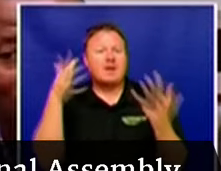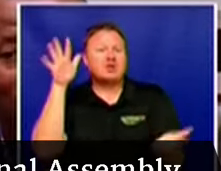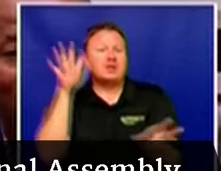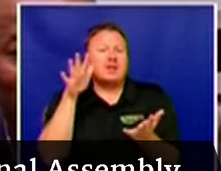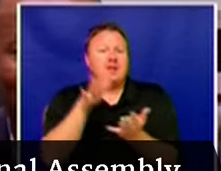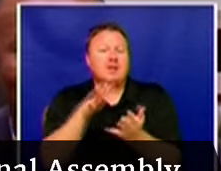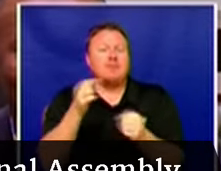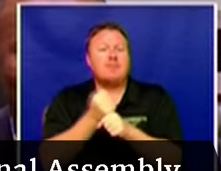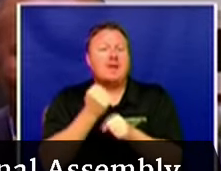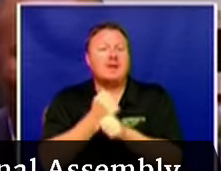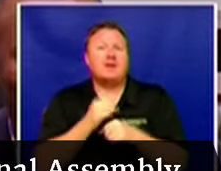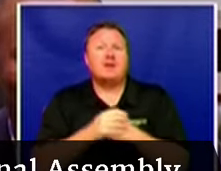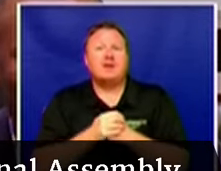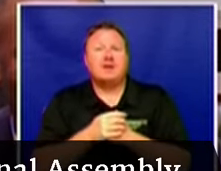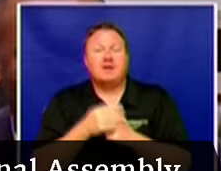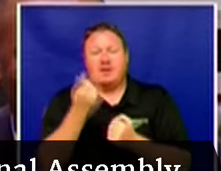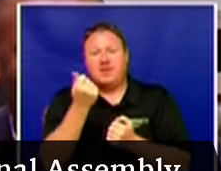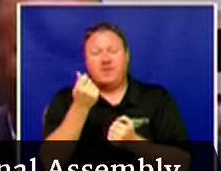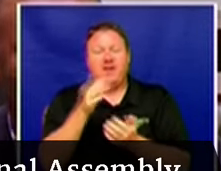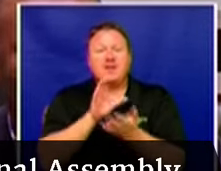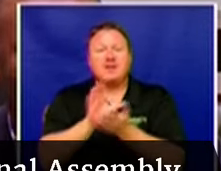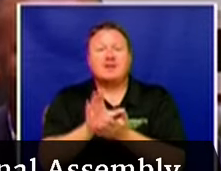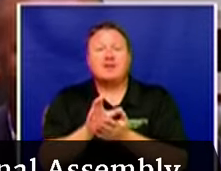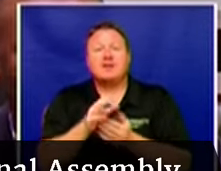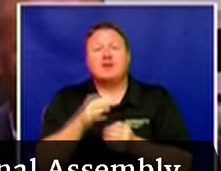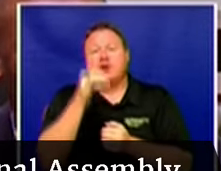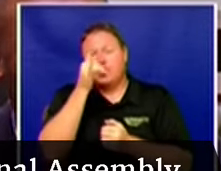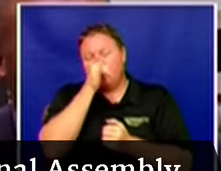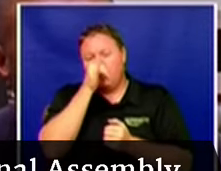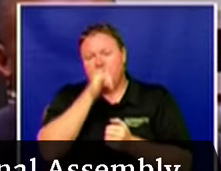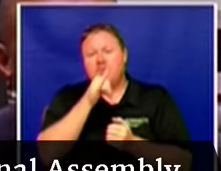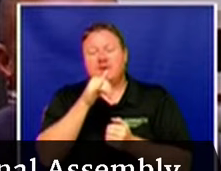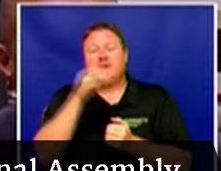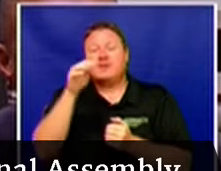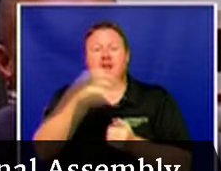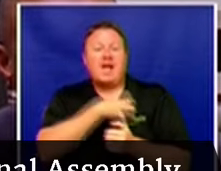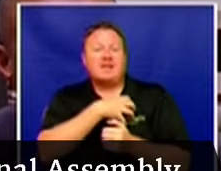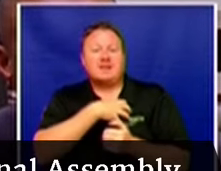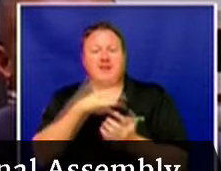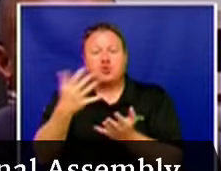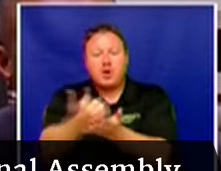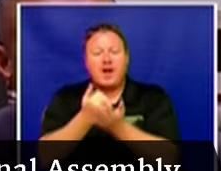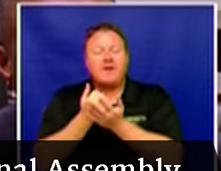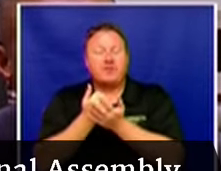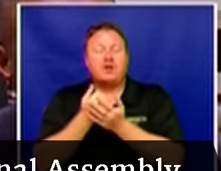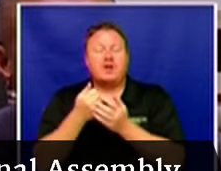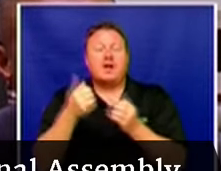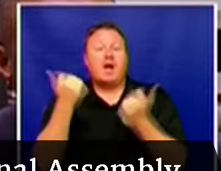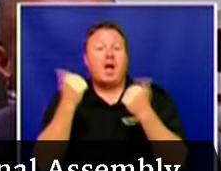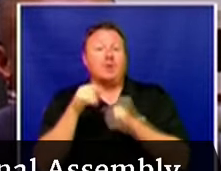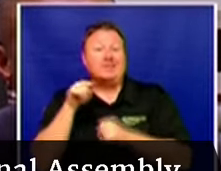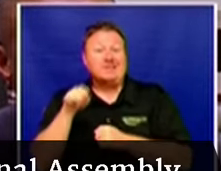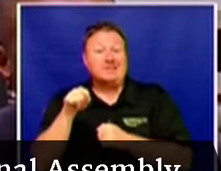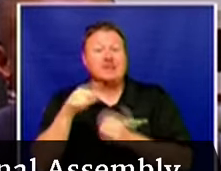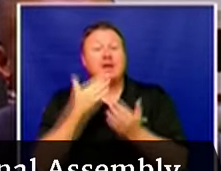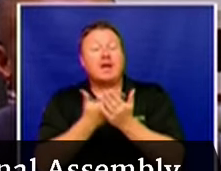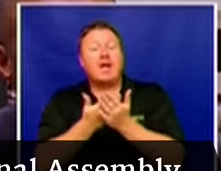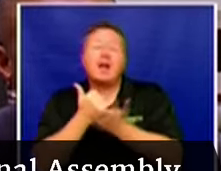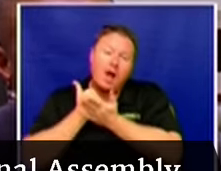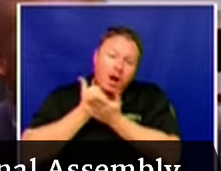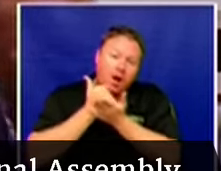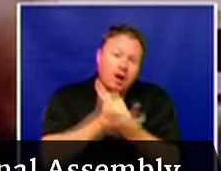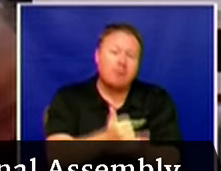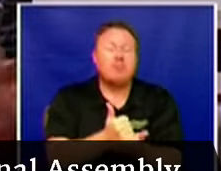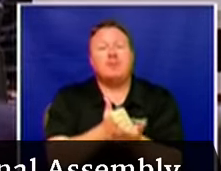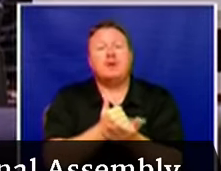the funds in the criminal assets recovery account, the CORA account, can go towards these law